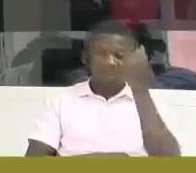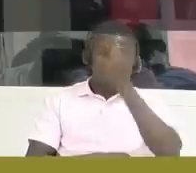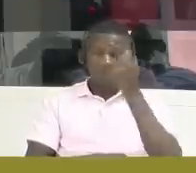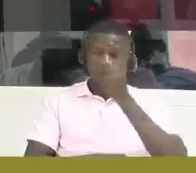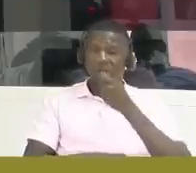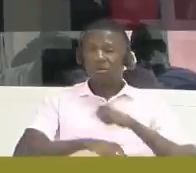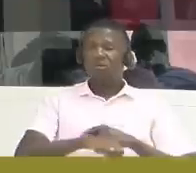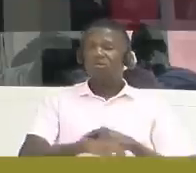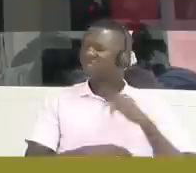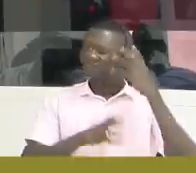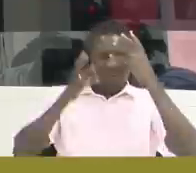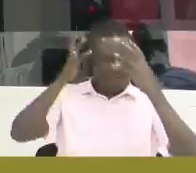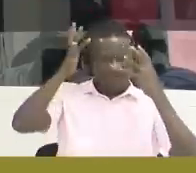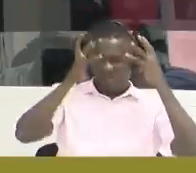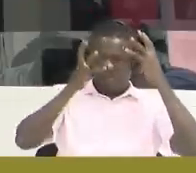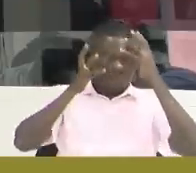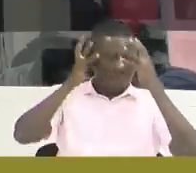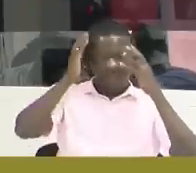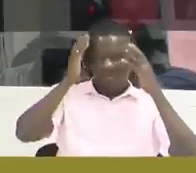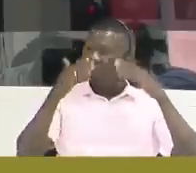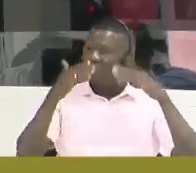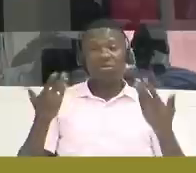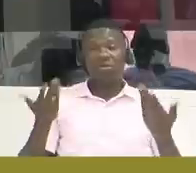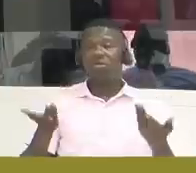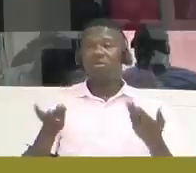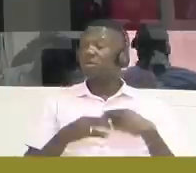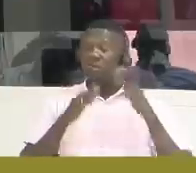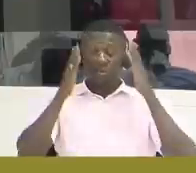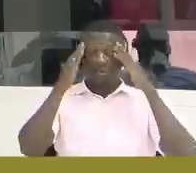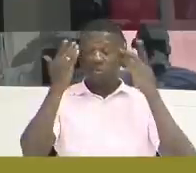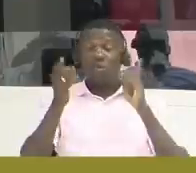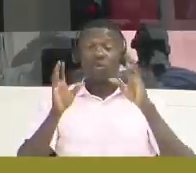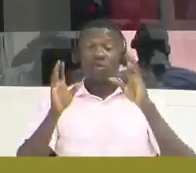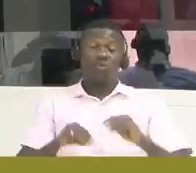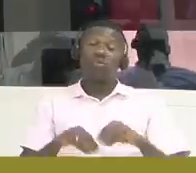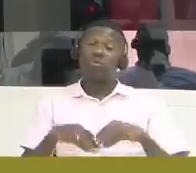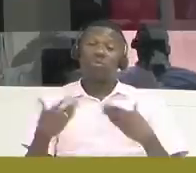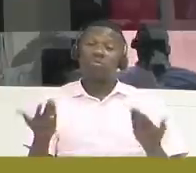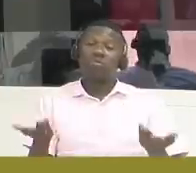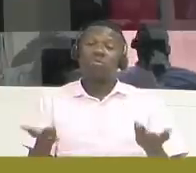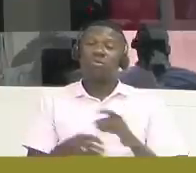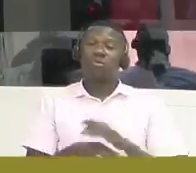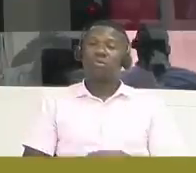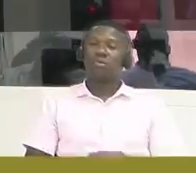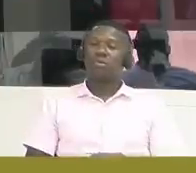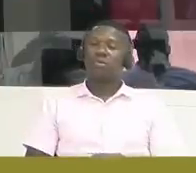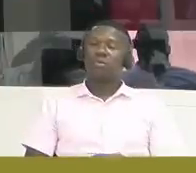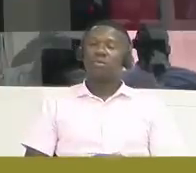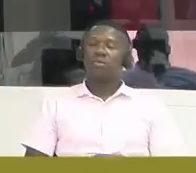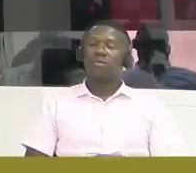Very confused. I don't know what to do. It was a great